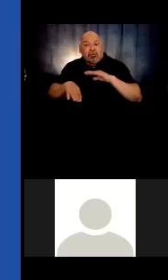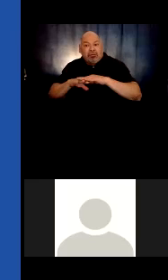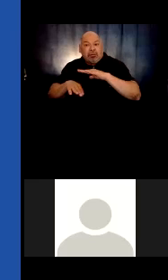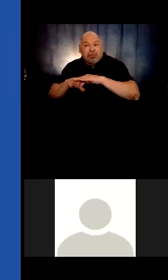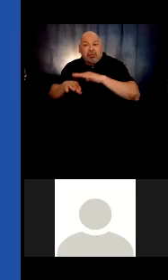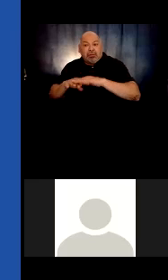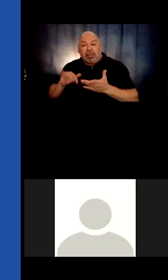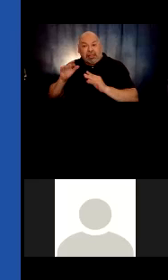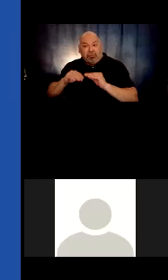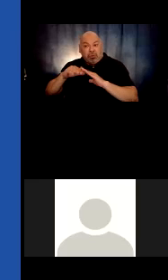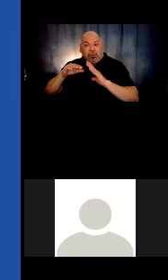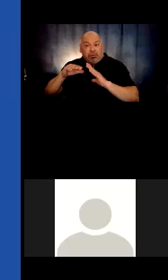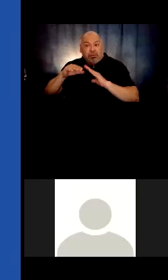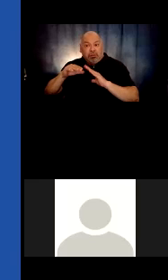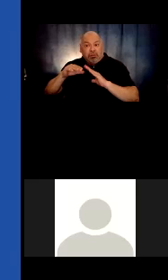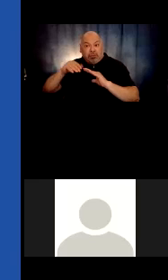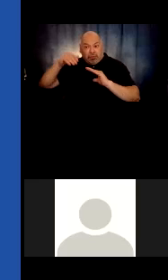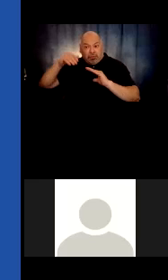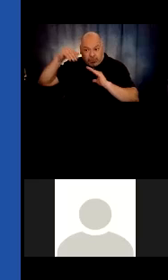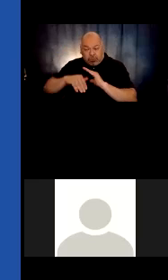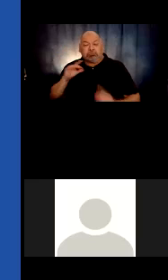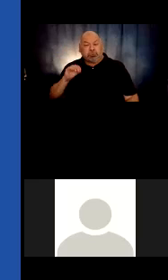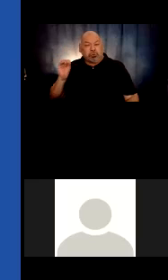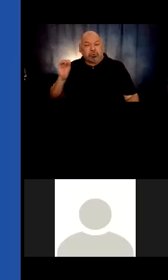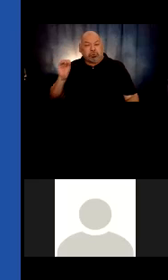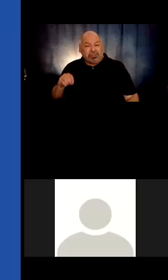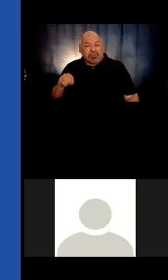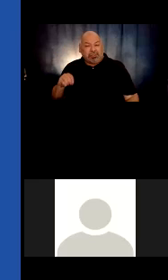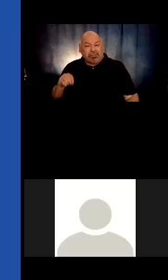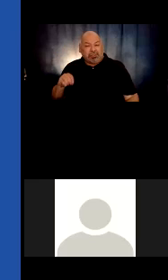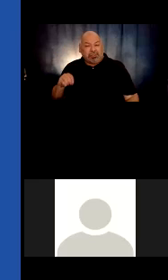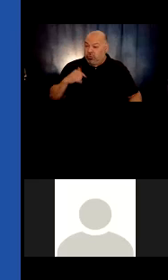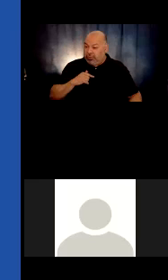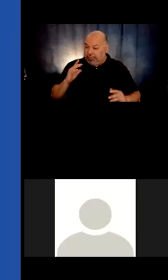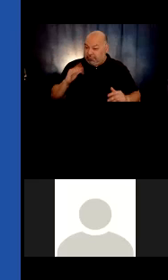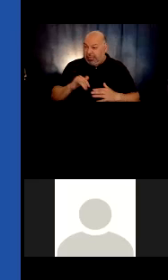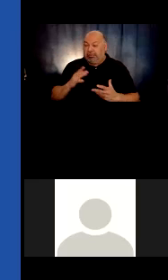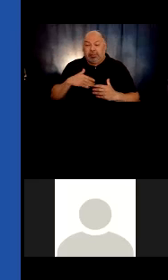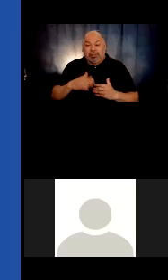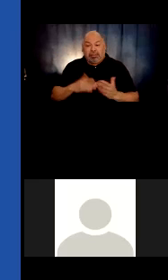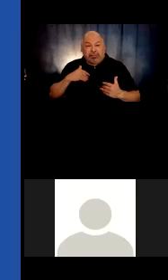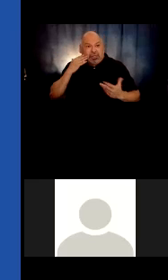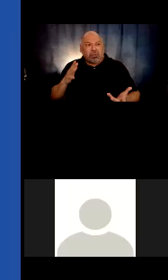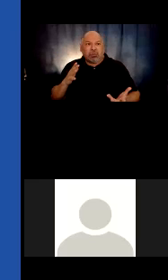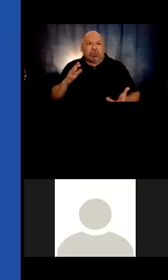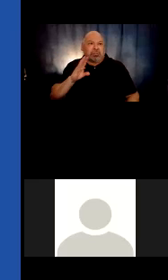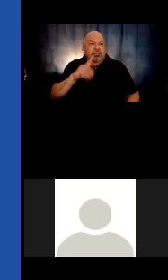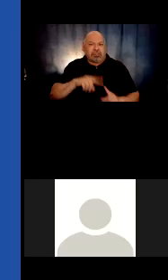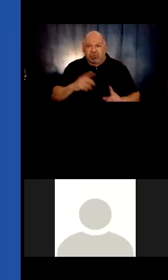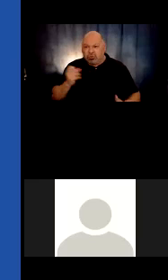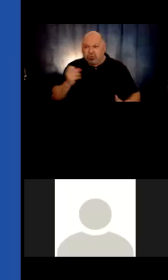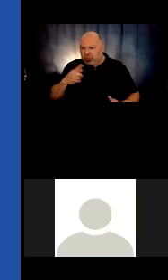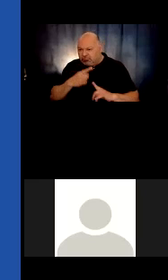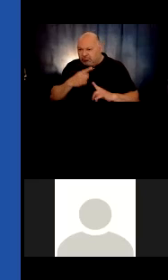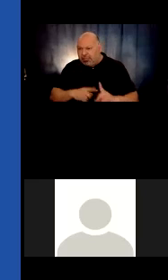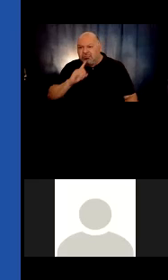has gone way down, at least the rate. And so do we expect the next, 6 to 12 months to